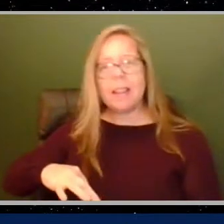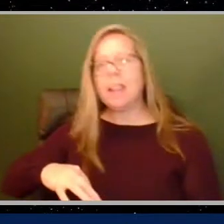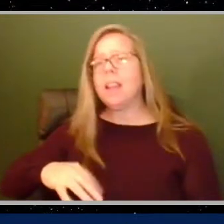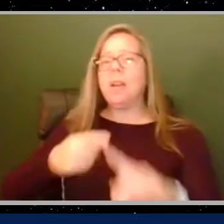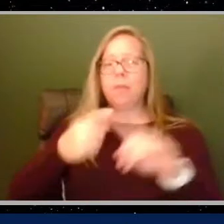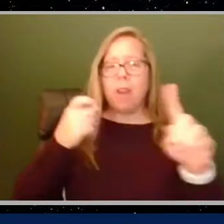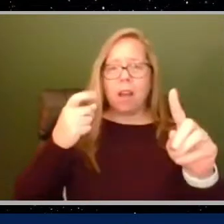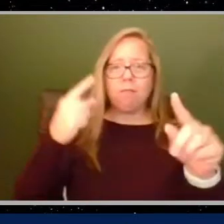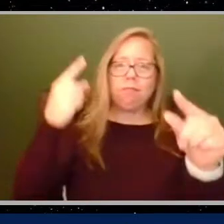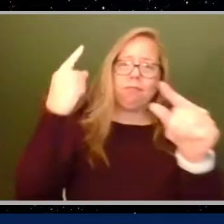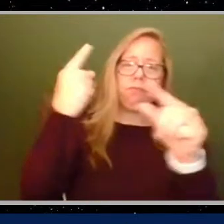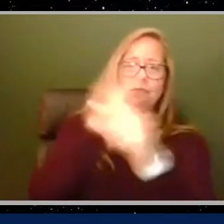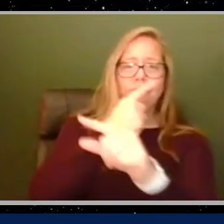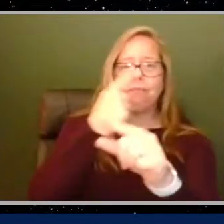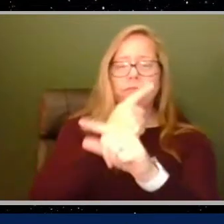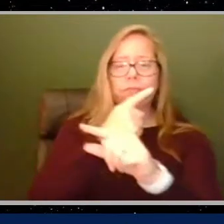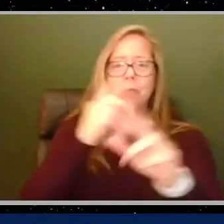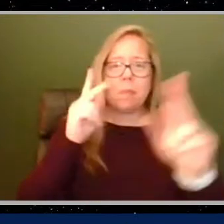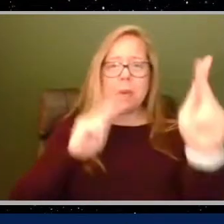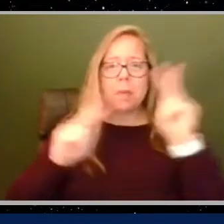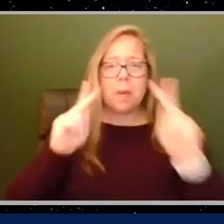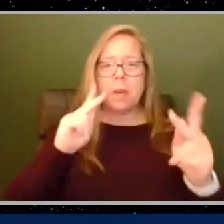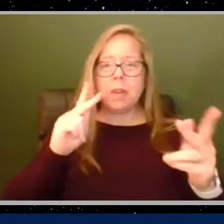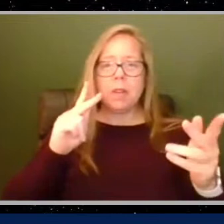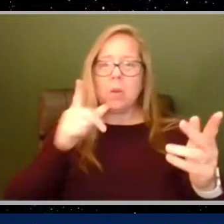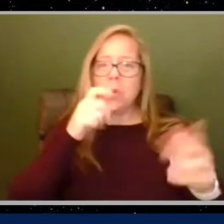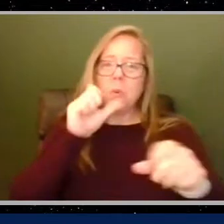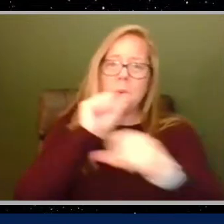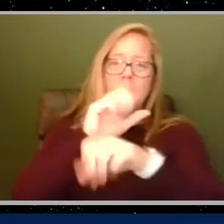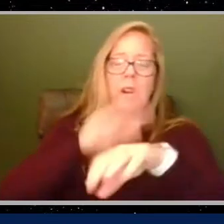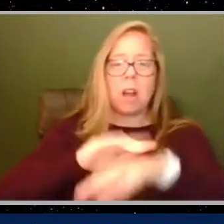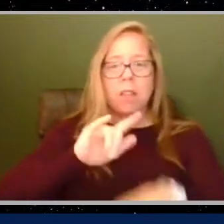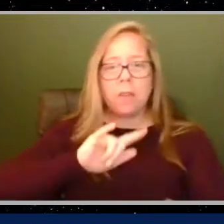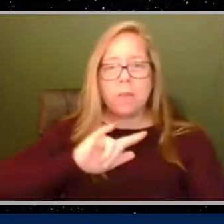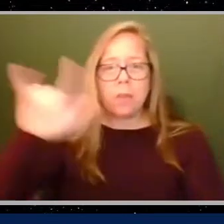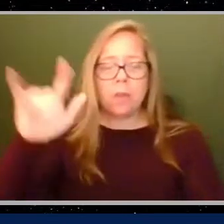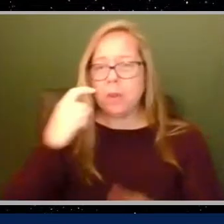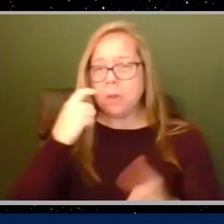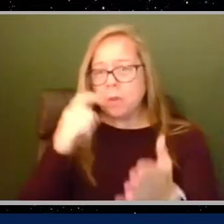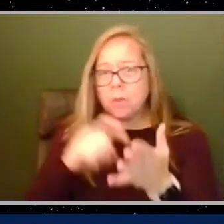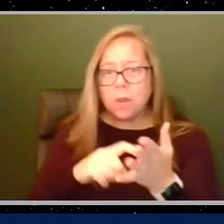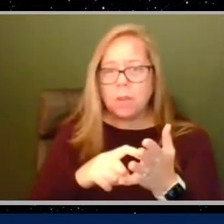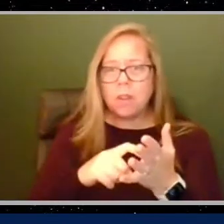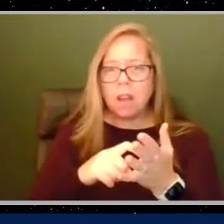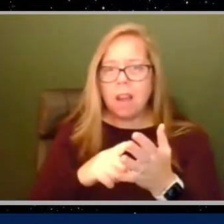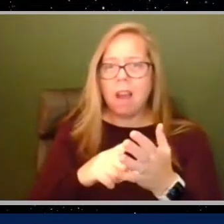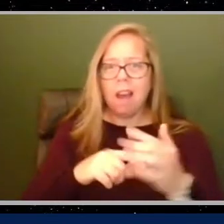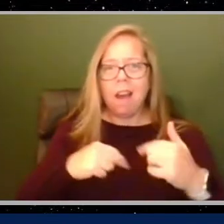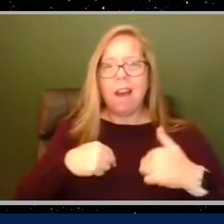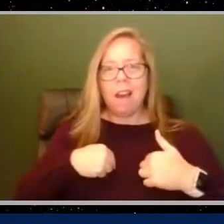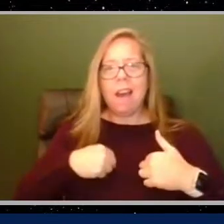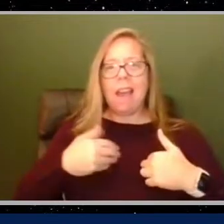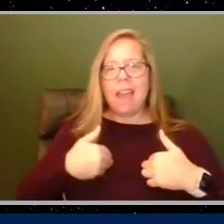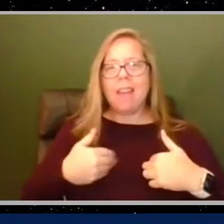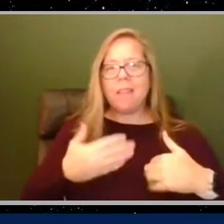over other sorts of people in the microgravity environment? Like, did y'all come up with anything that was actually an advantage for